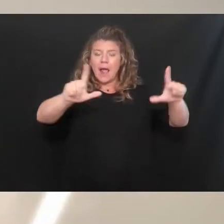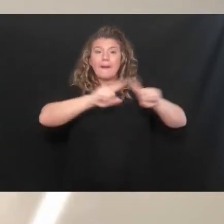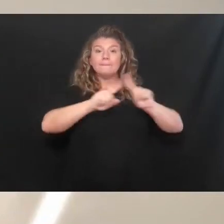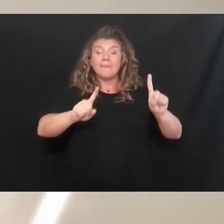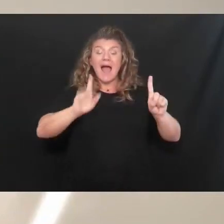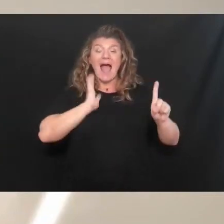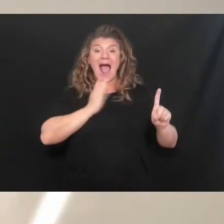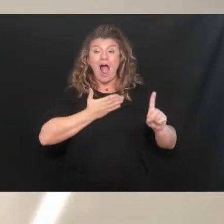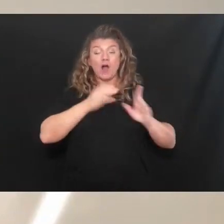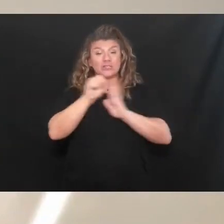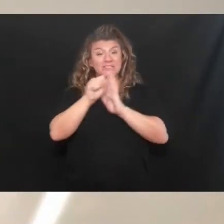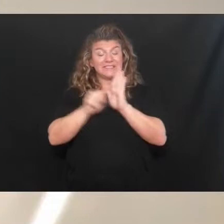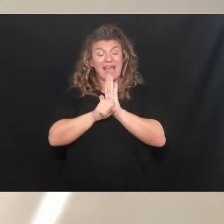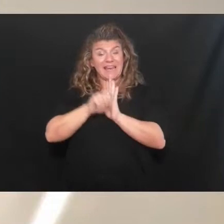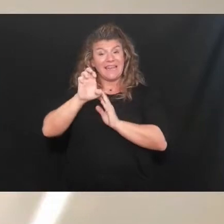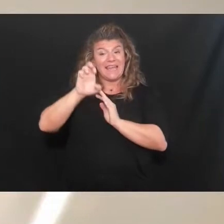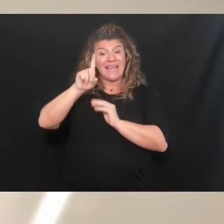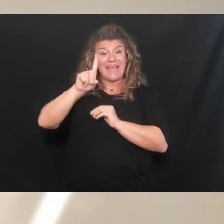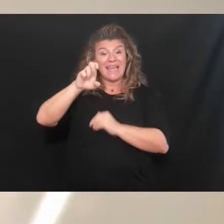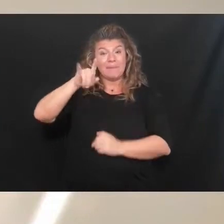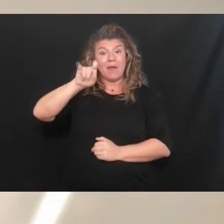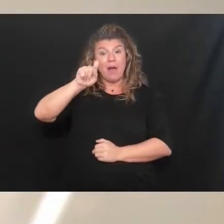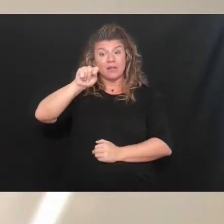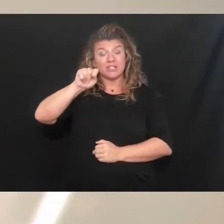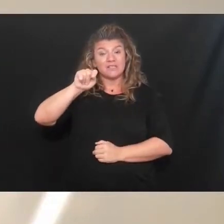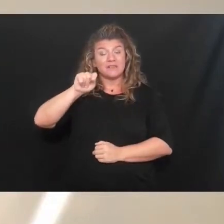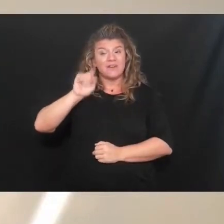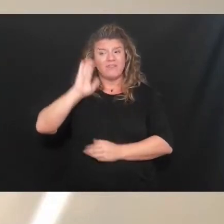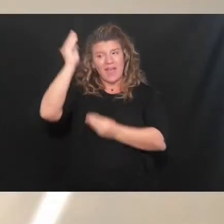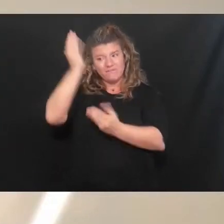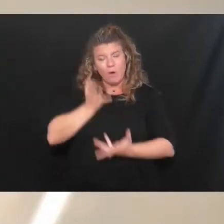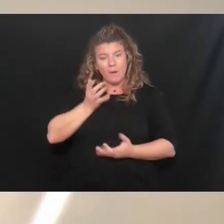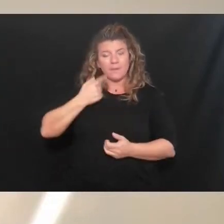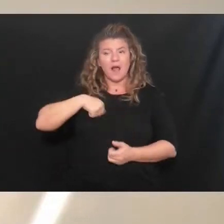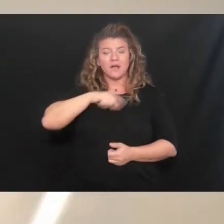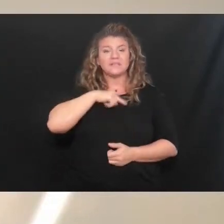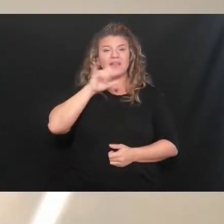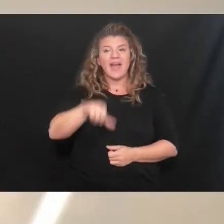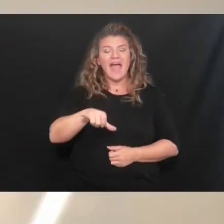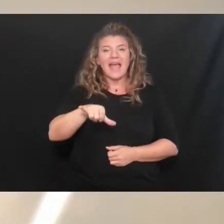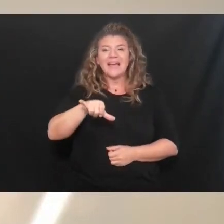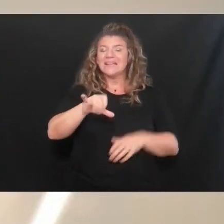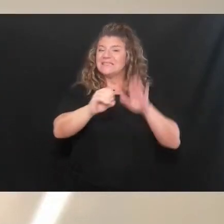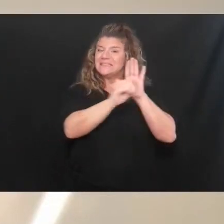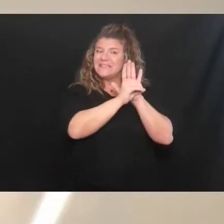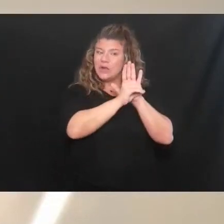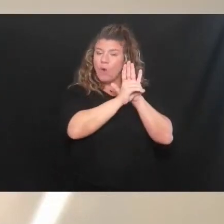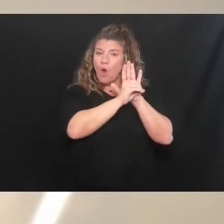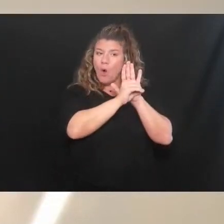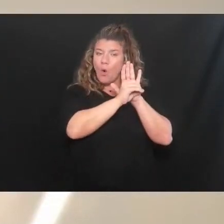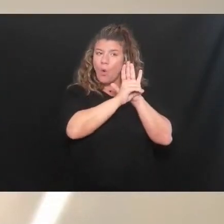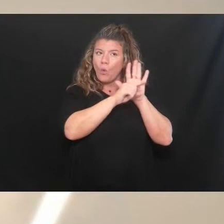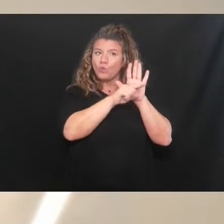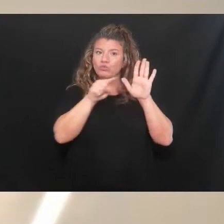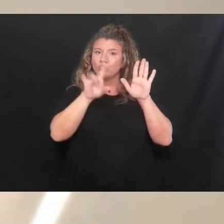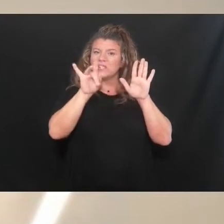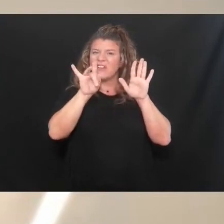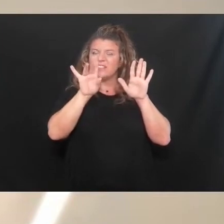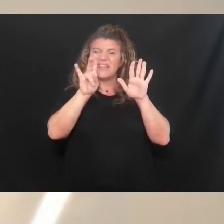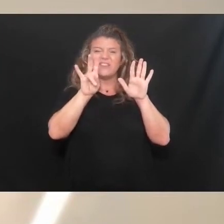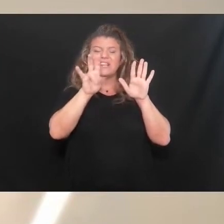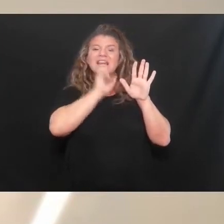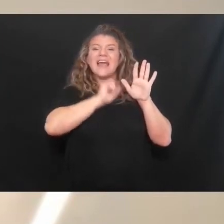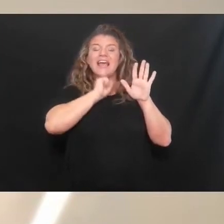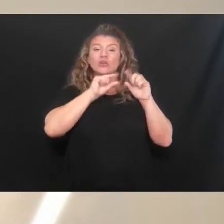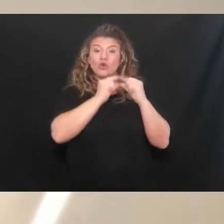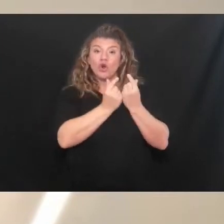state epidemiologist yesterday in our update brief told us that 0 to 17 age group has gone